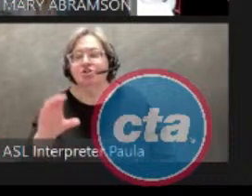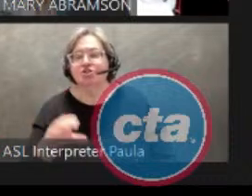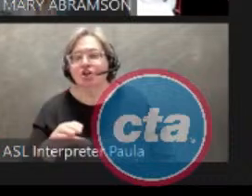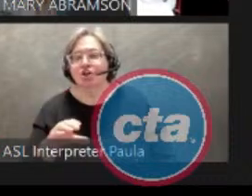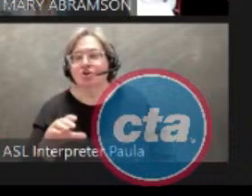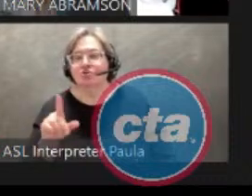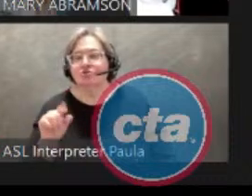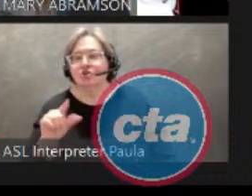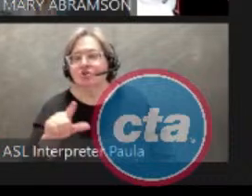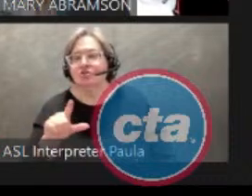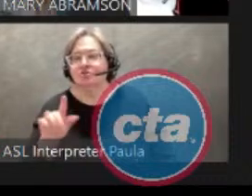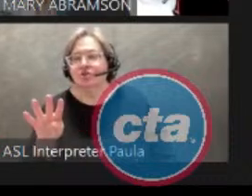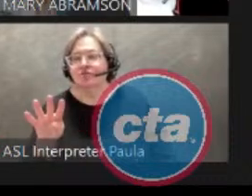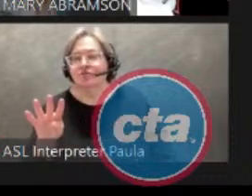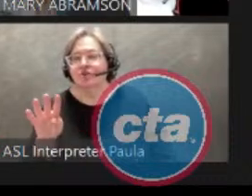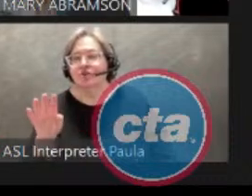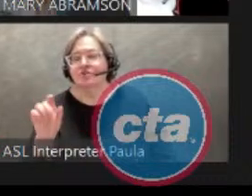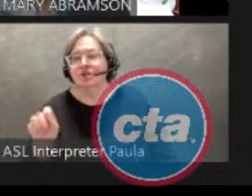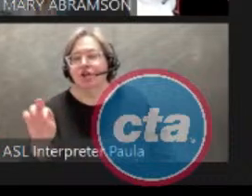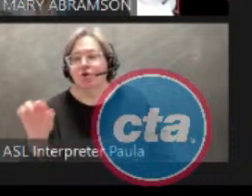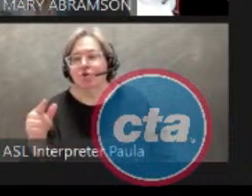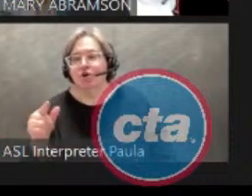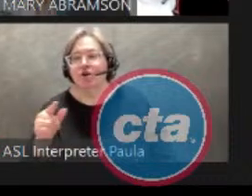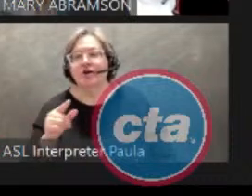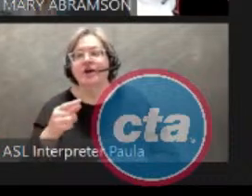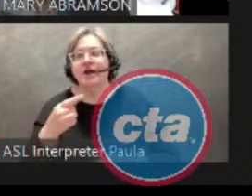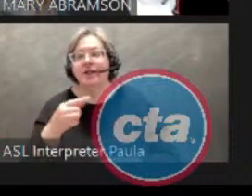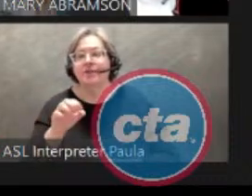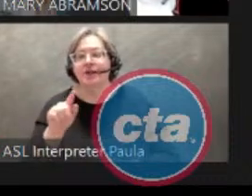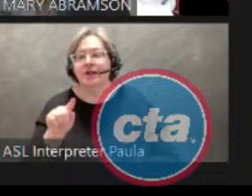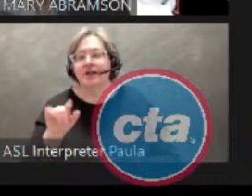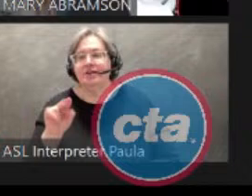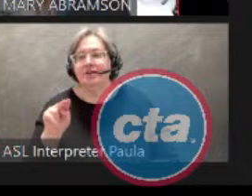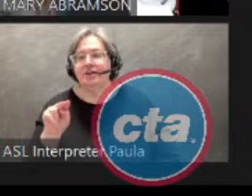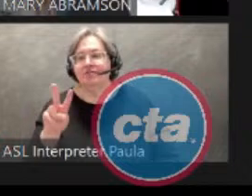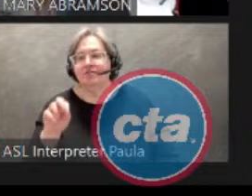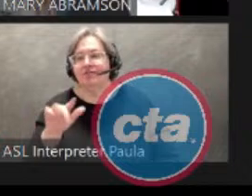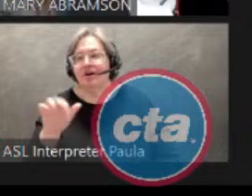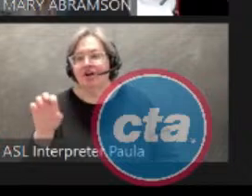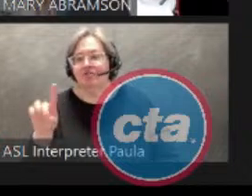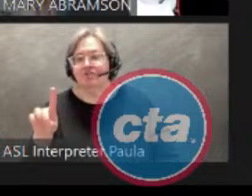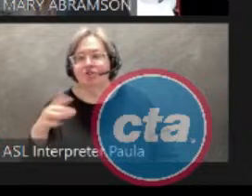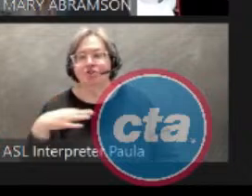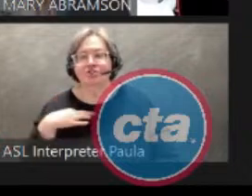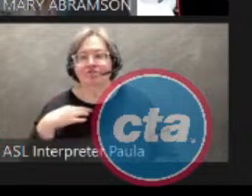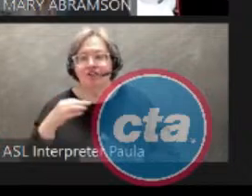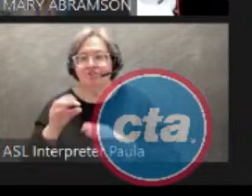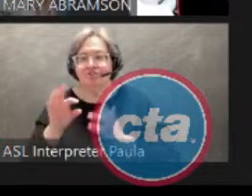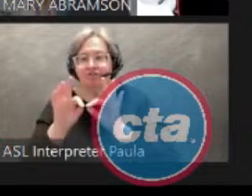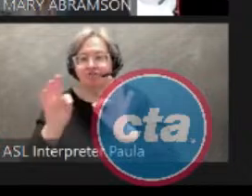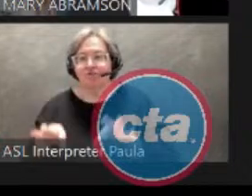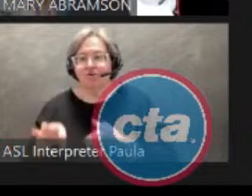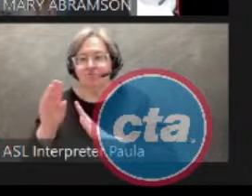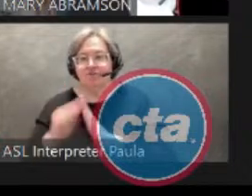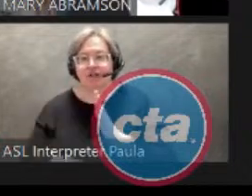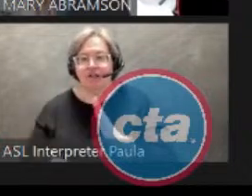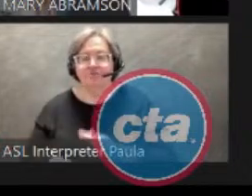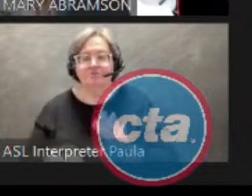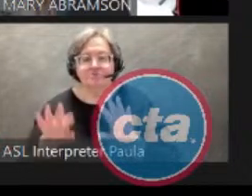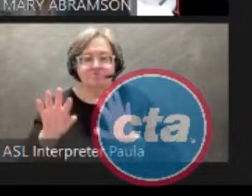chicago2024.org under Get Involved. There's a volunteer form to fill out.